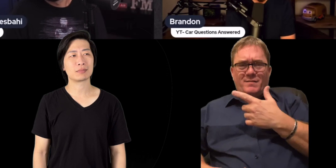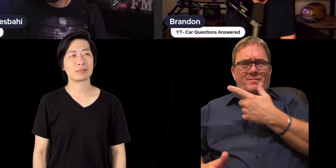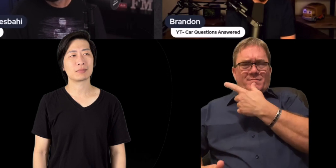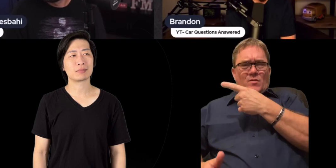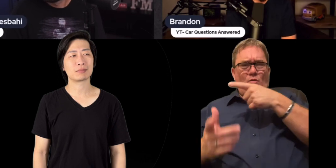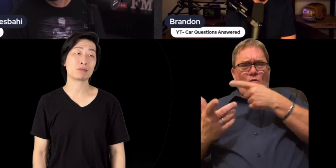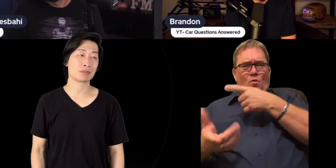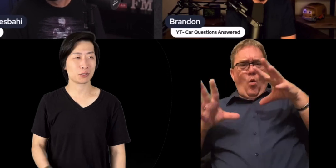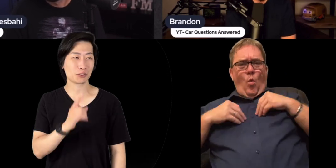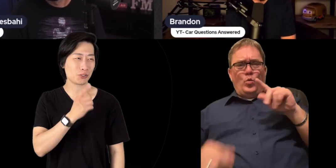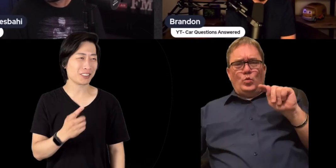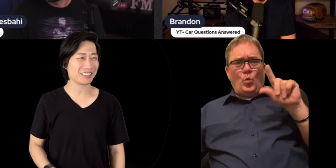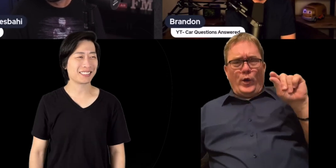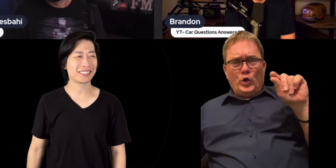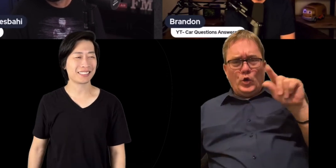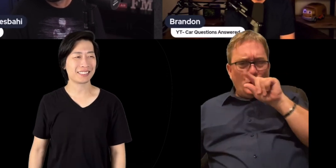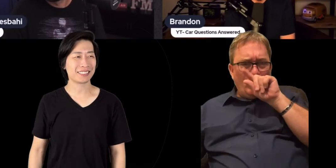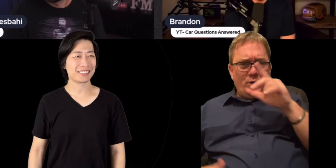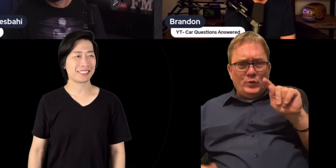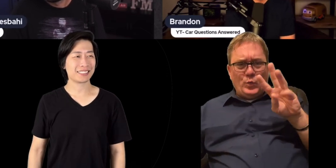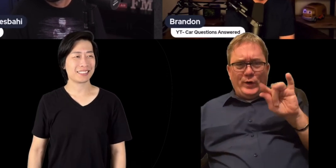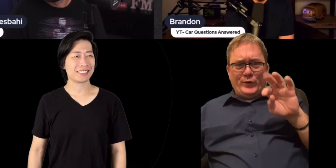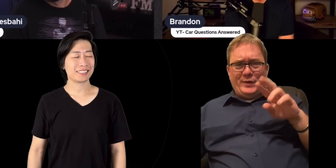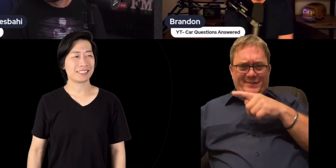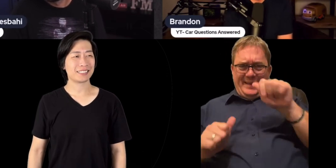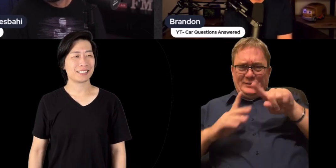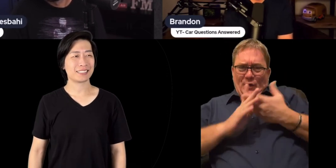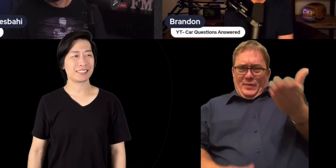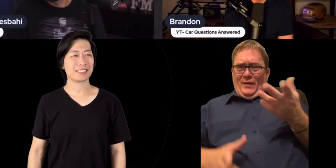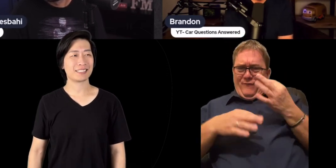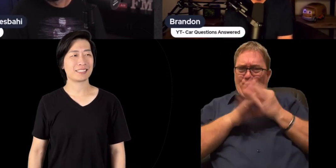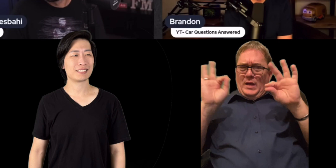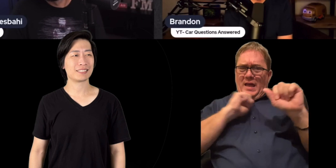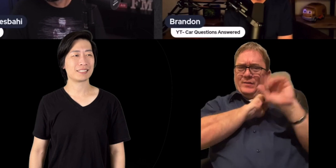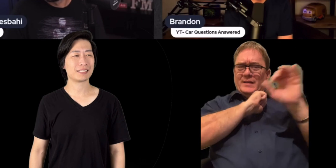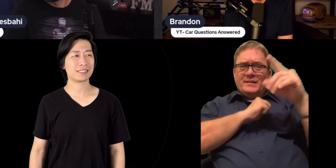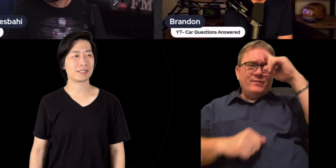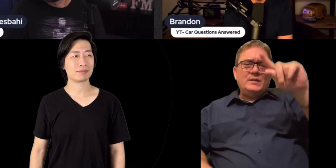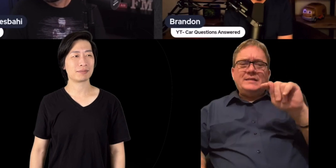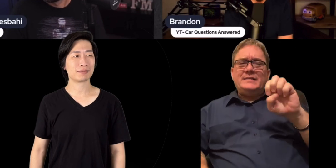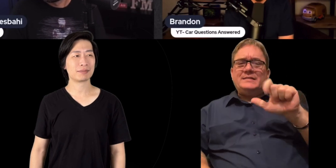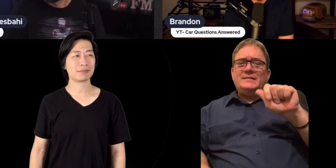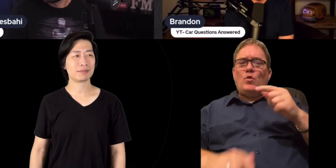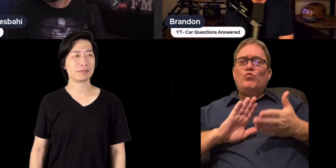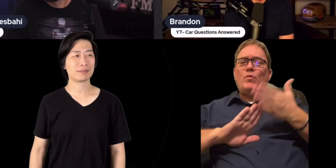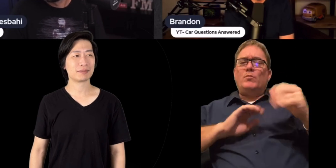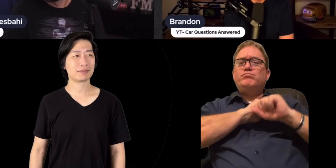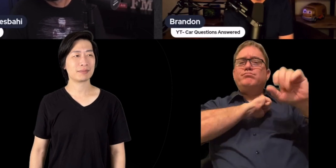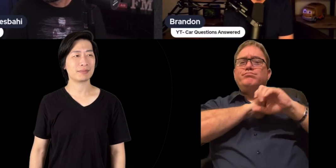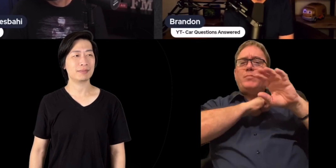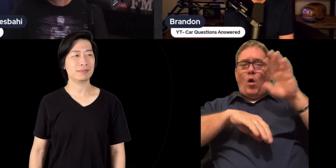there. Yeah, I mean Sure. it's easy free advertising for Tesla to run ads all over